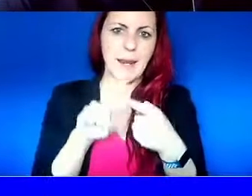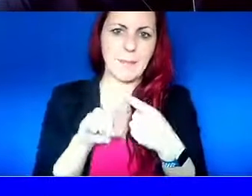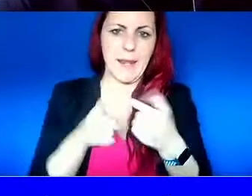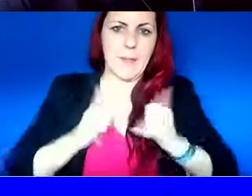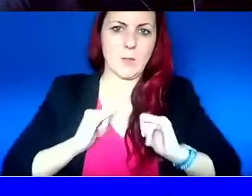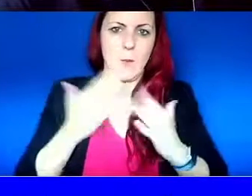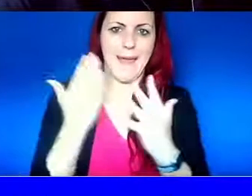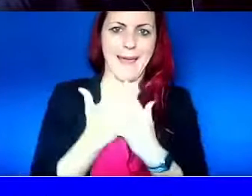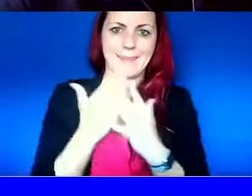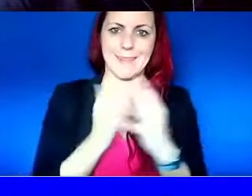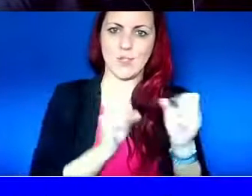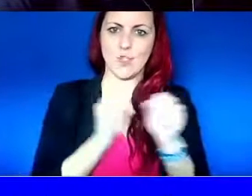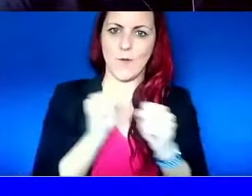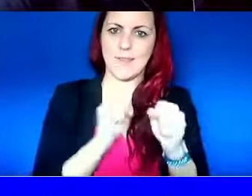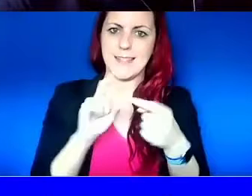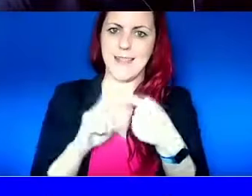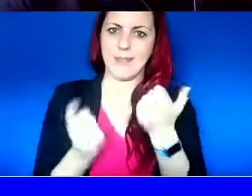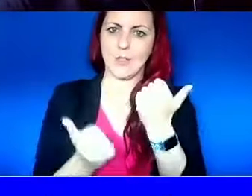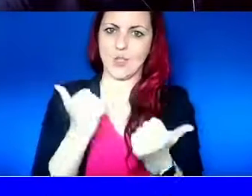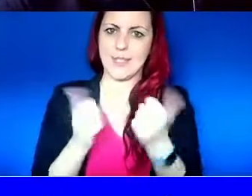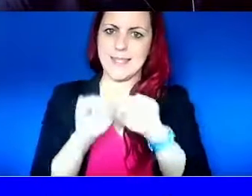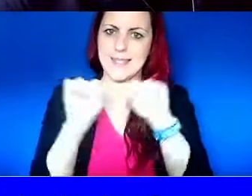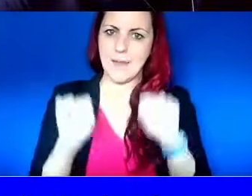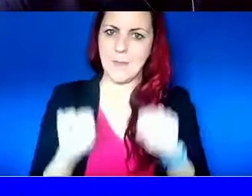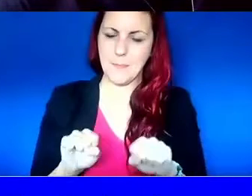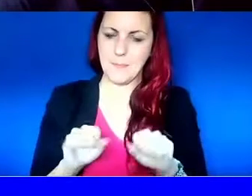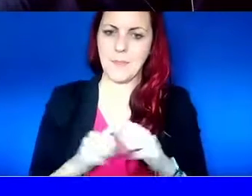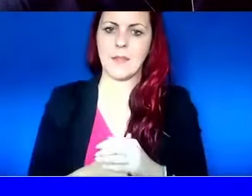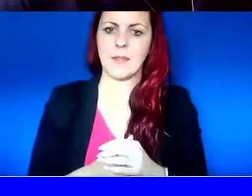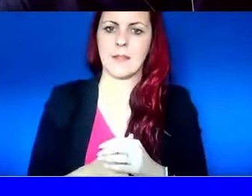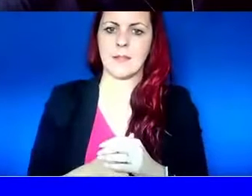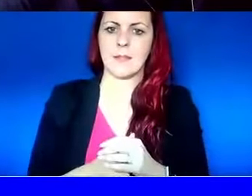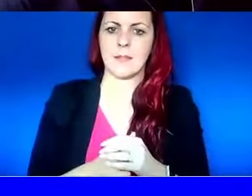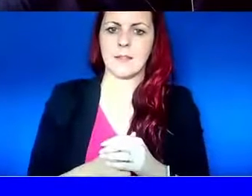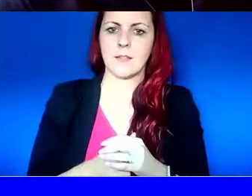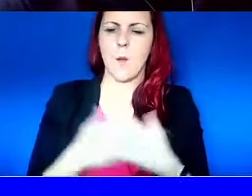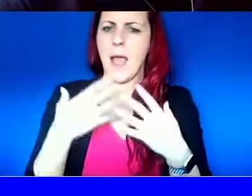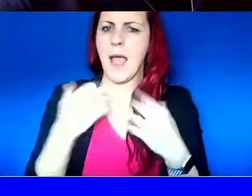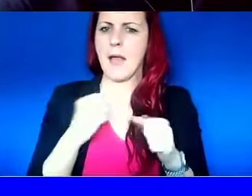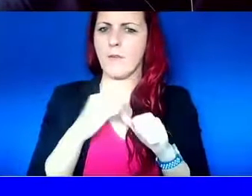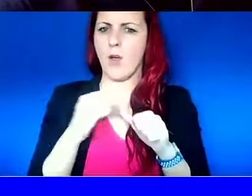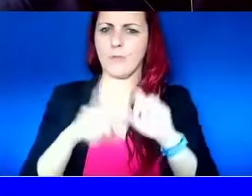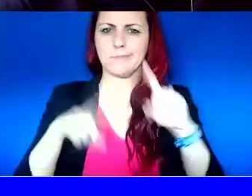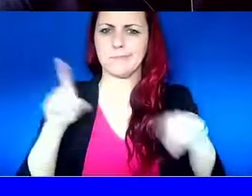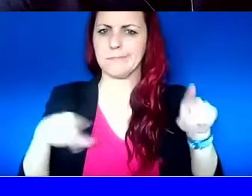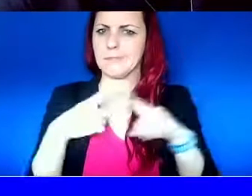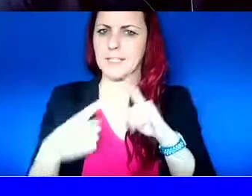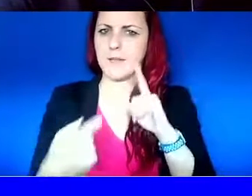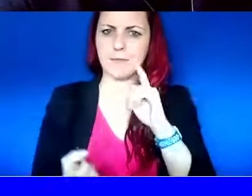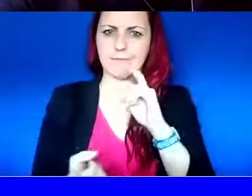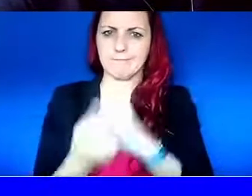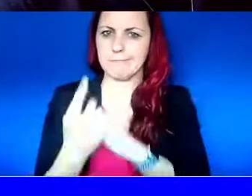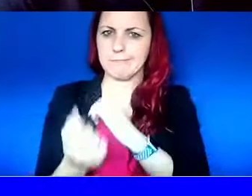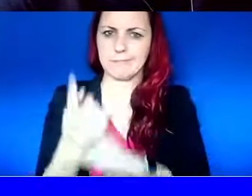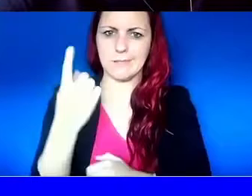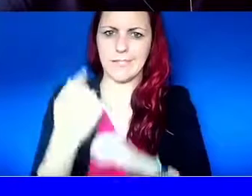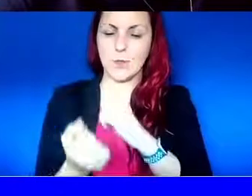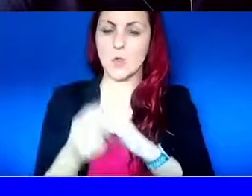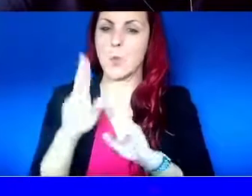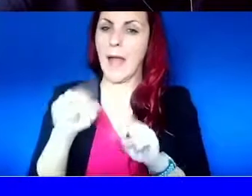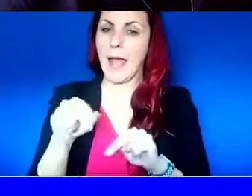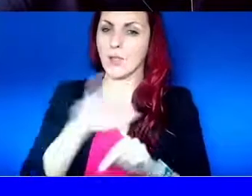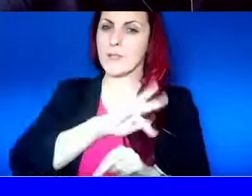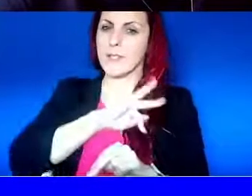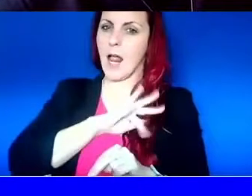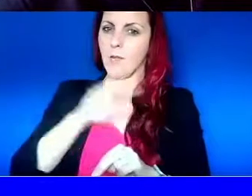in the justice system. There were a range of other issues as well, and you're very welcome to look at those in more detail